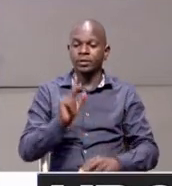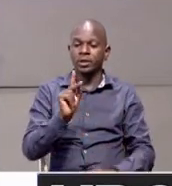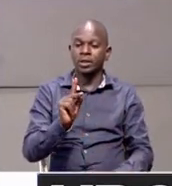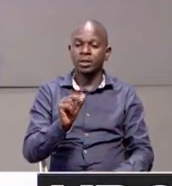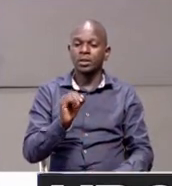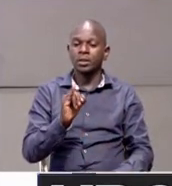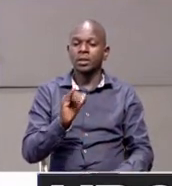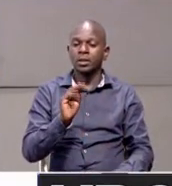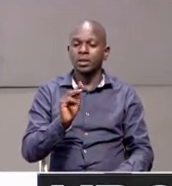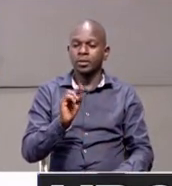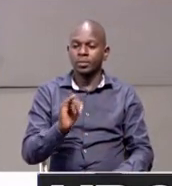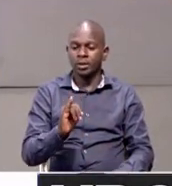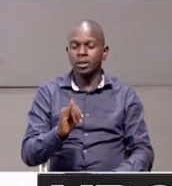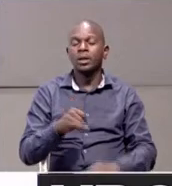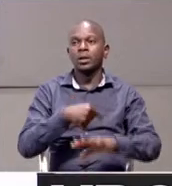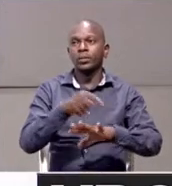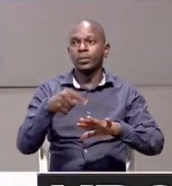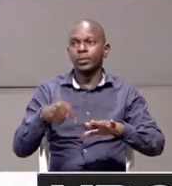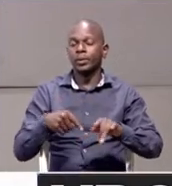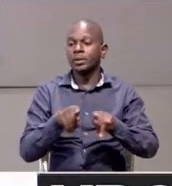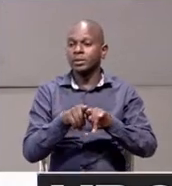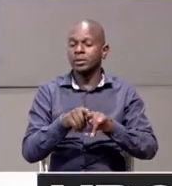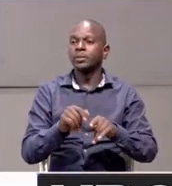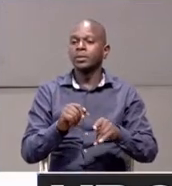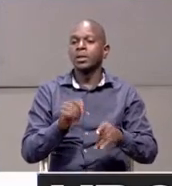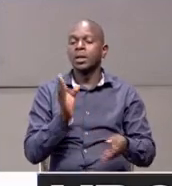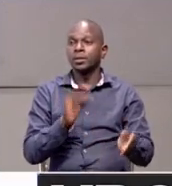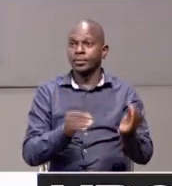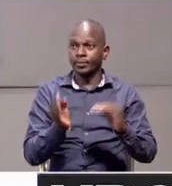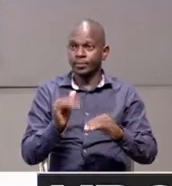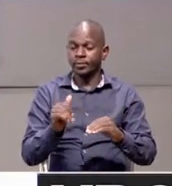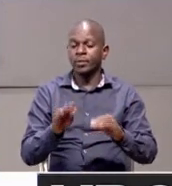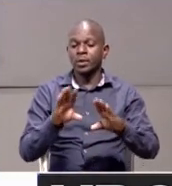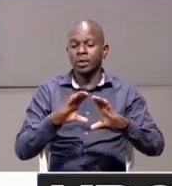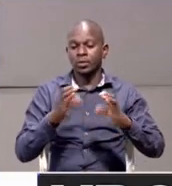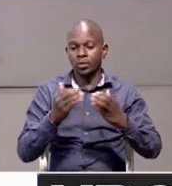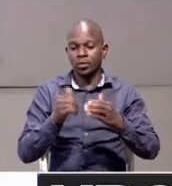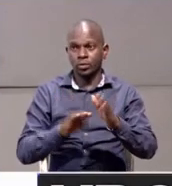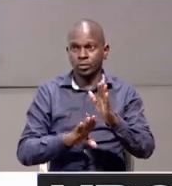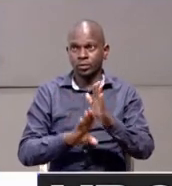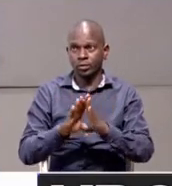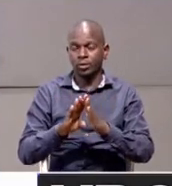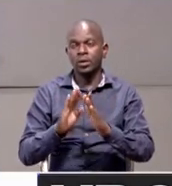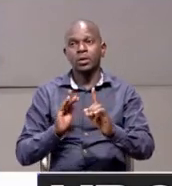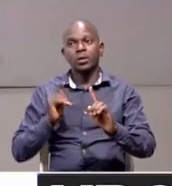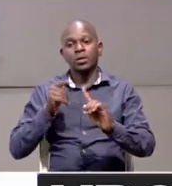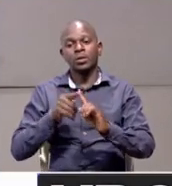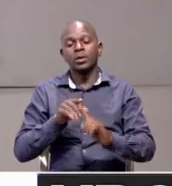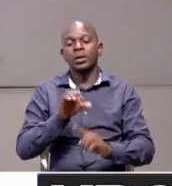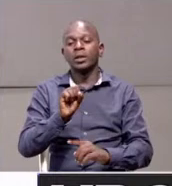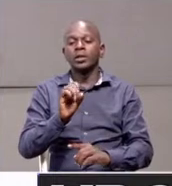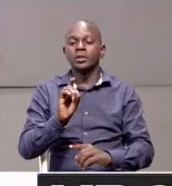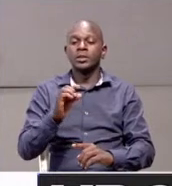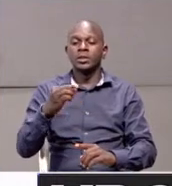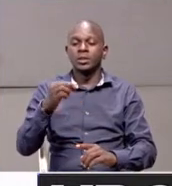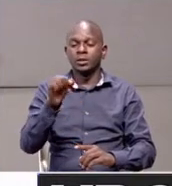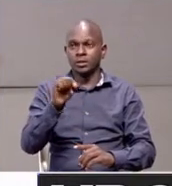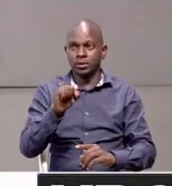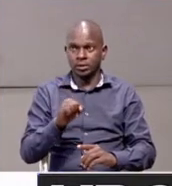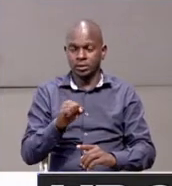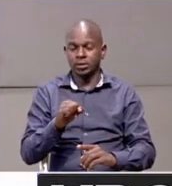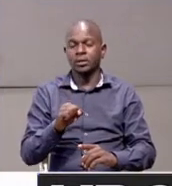Island, and also to make our contribution to the Global Development Agenda, goal number 3 of the Sustainable Development